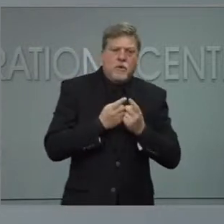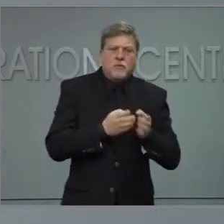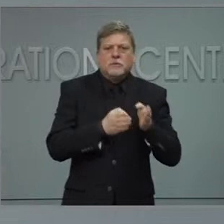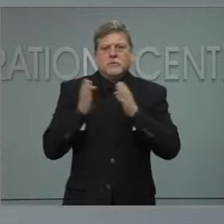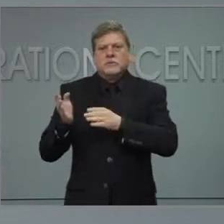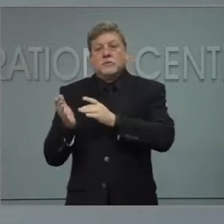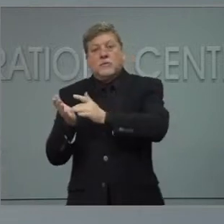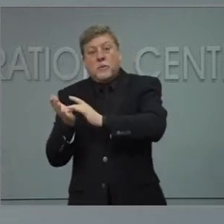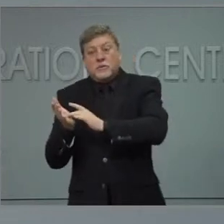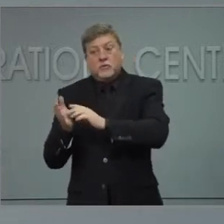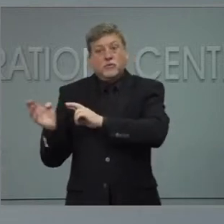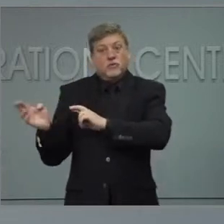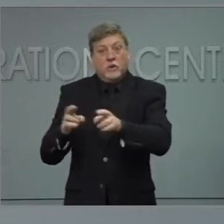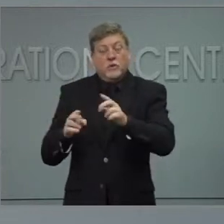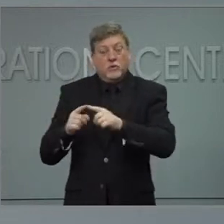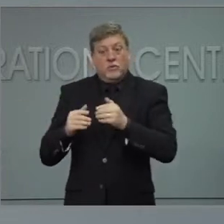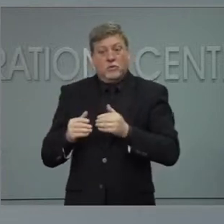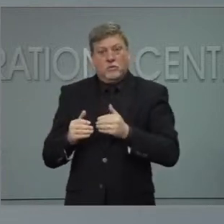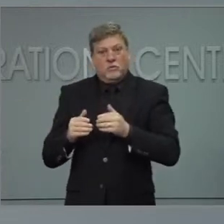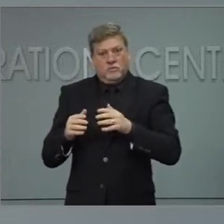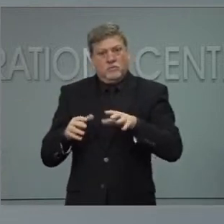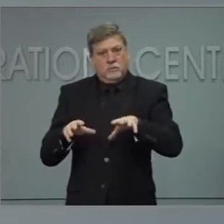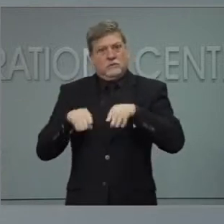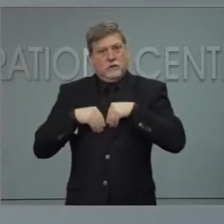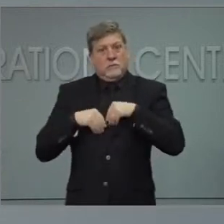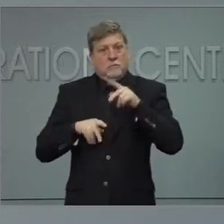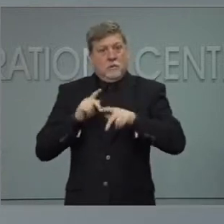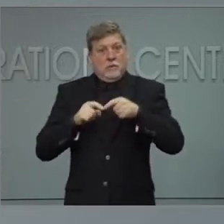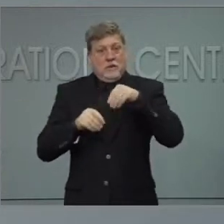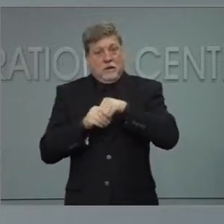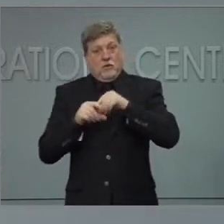Group 4, but I'll let Dr. Cohen address that.